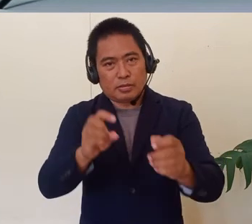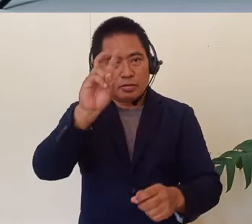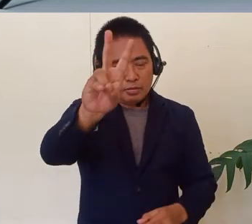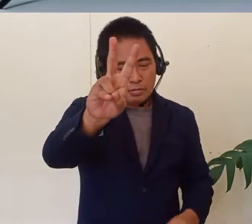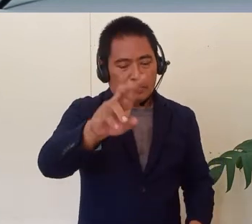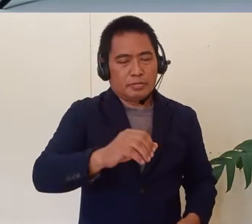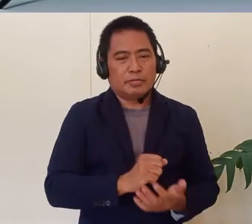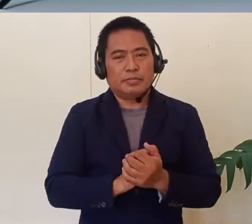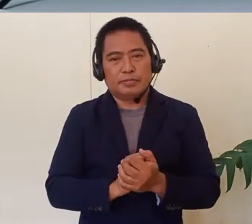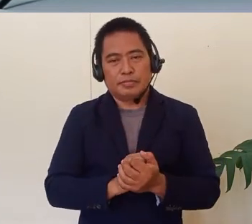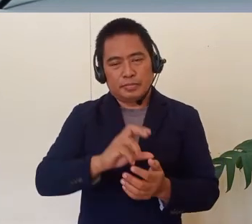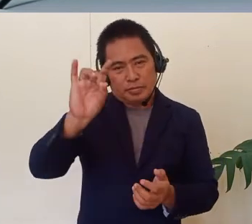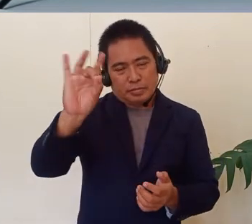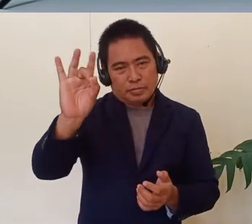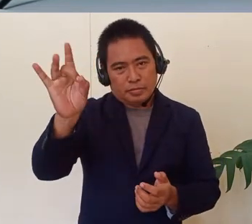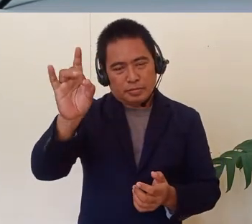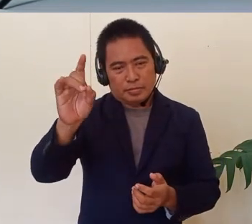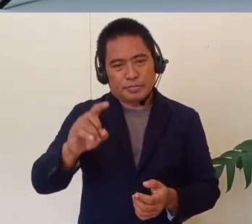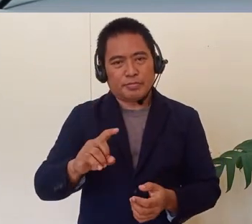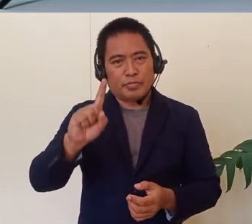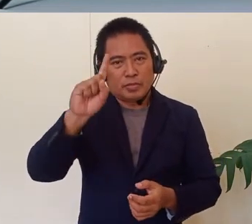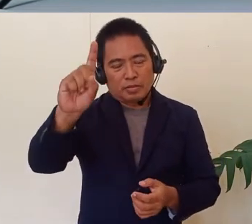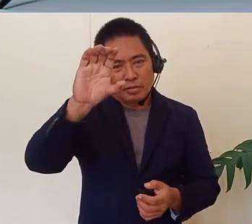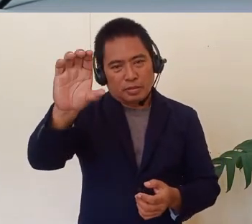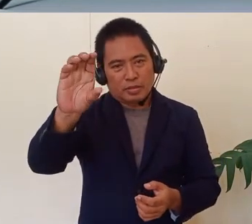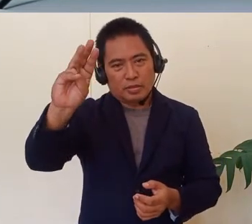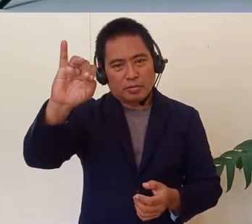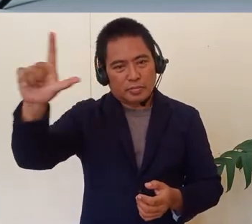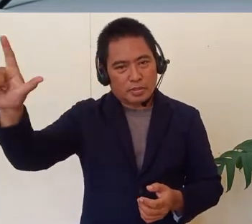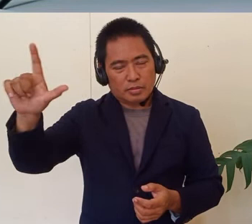ml of 50 degrees Celsius.